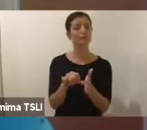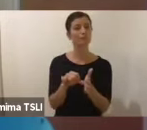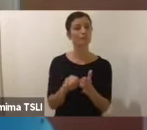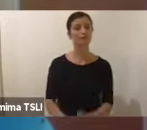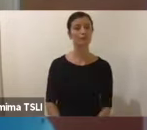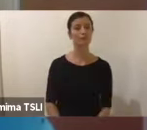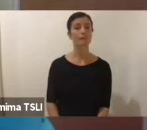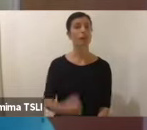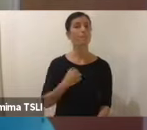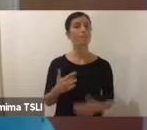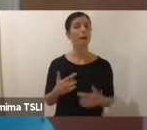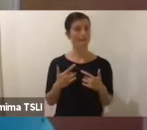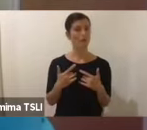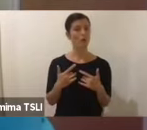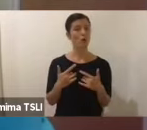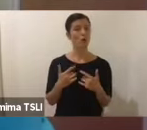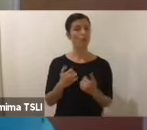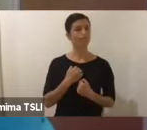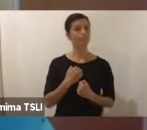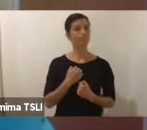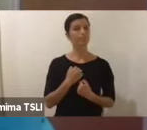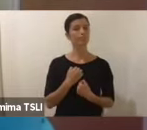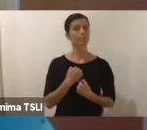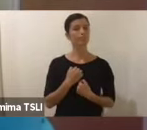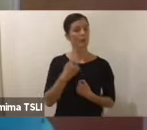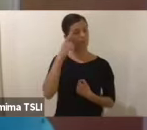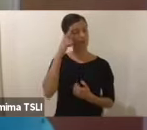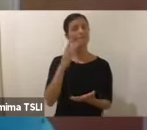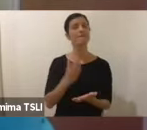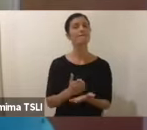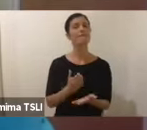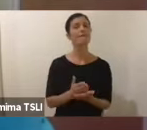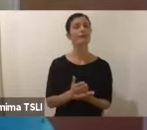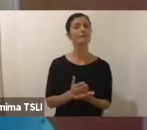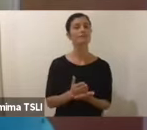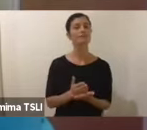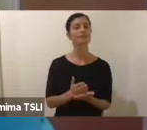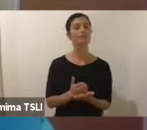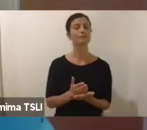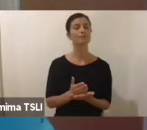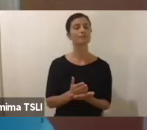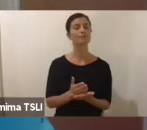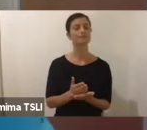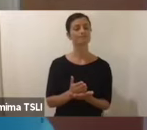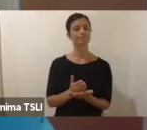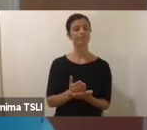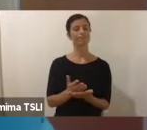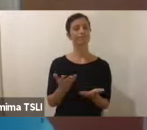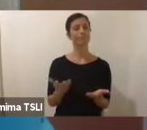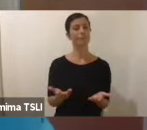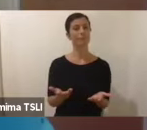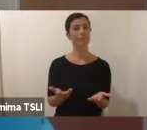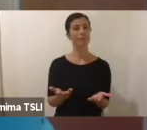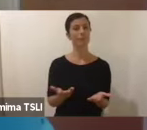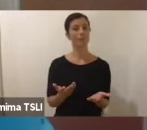view but um i do believe that if um something that ratna